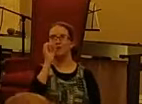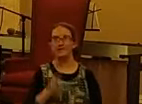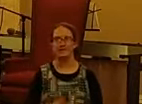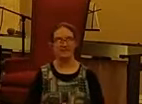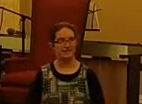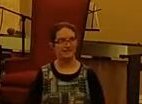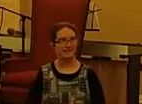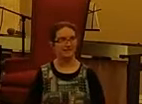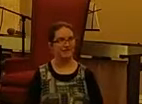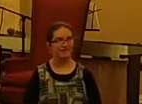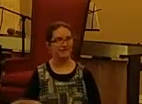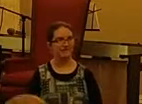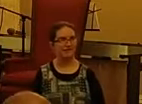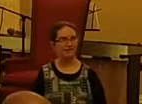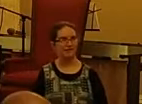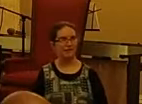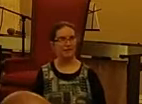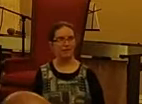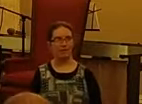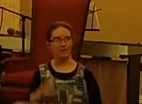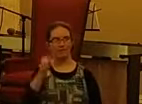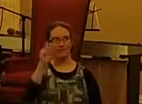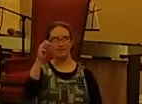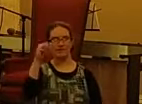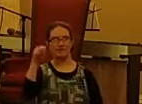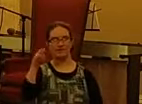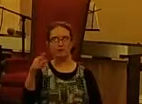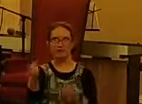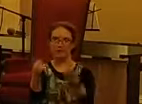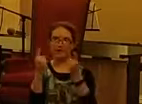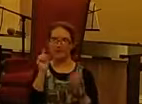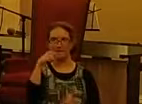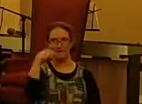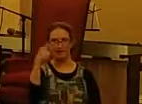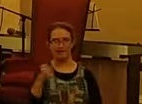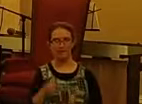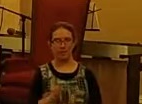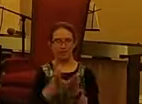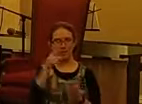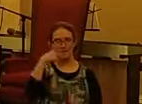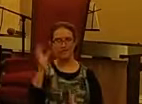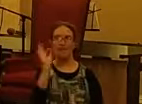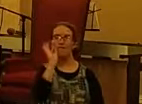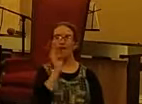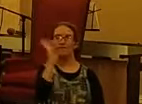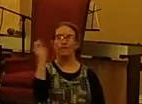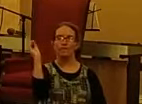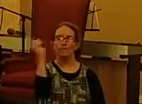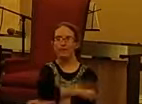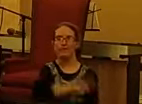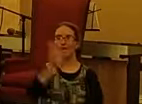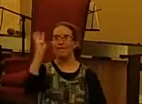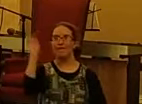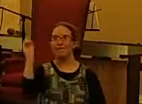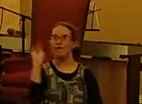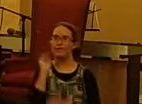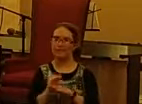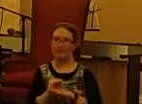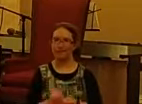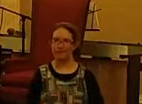Hallelujah. So when the tempter came to him, he said, well, the Bible said he fasted 40 days and 40 nights, and